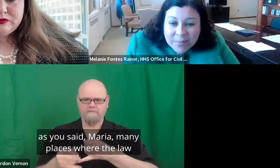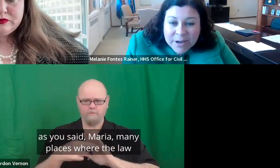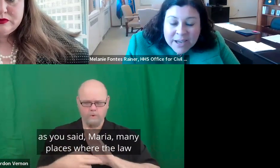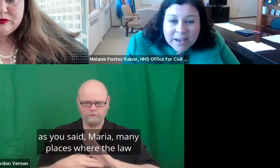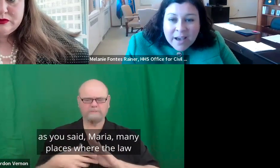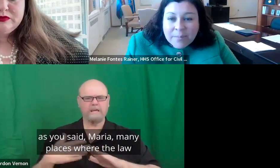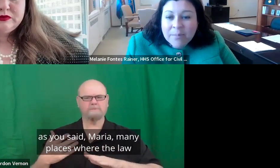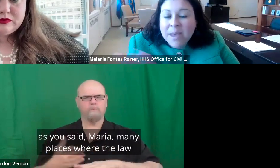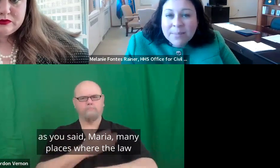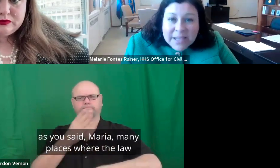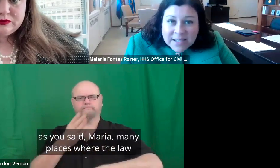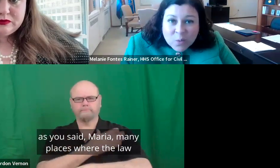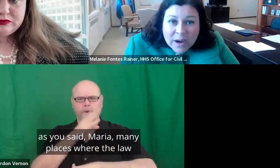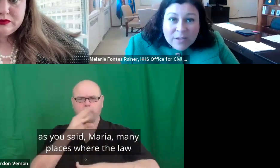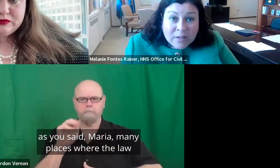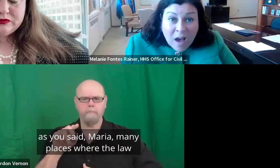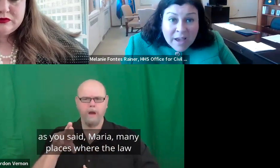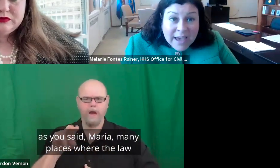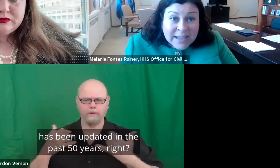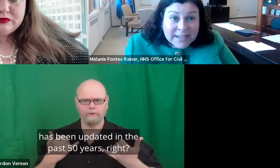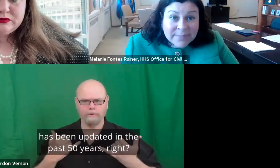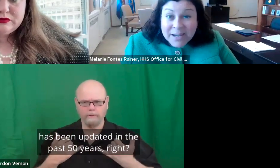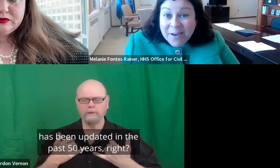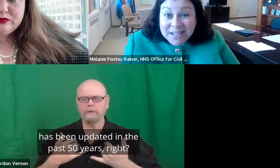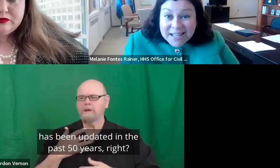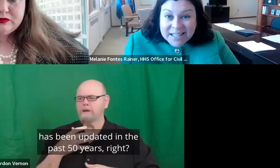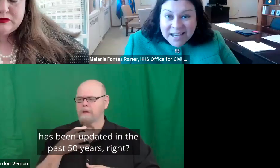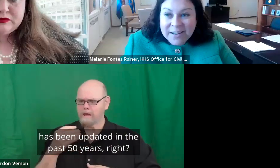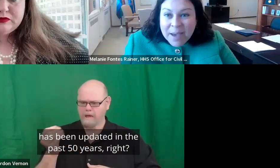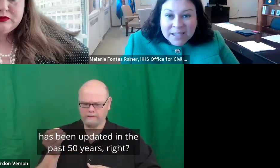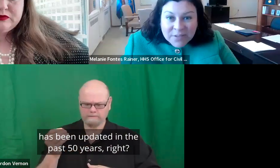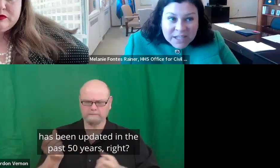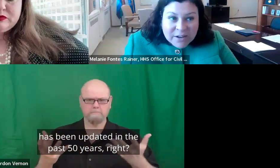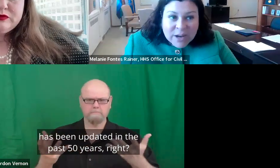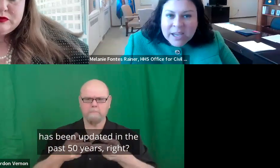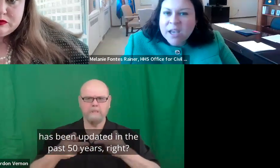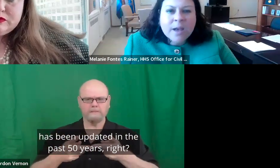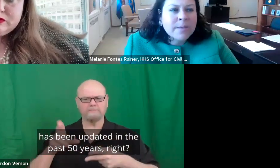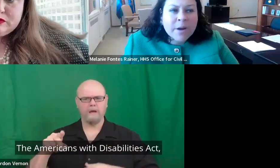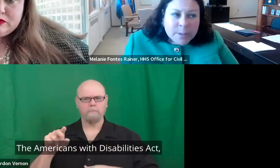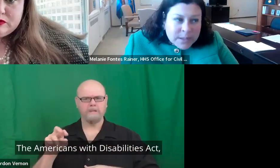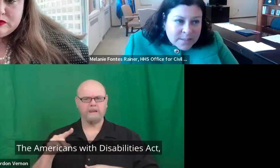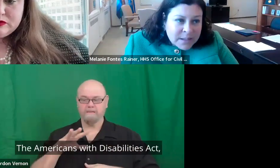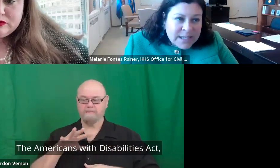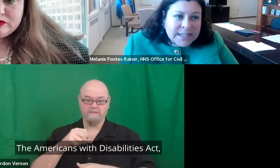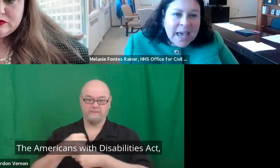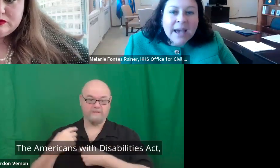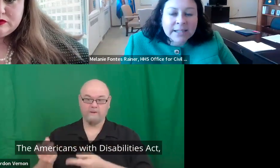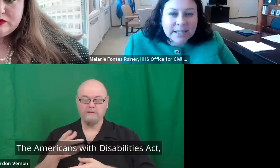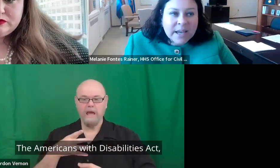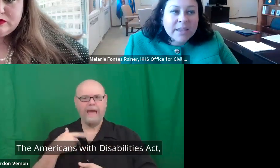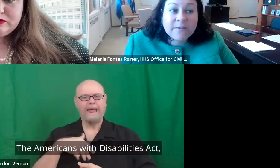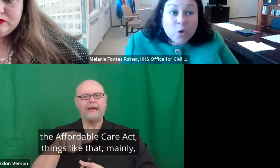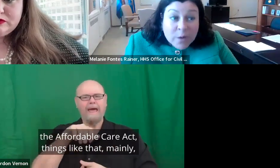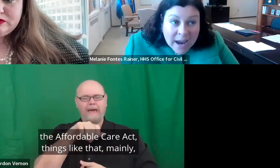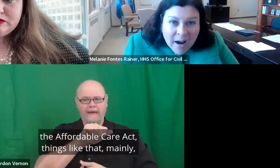you said, Maria, many places where the law has been updated in the past 50 years, right? The Americans with Disabilities